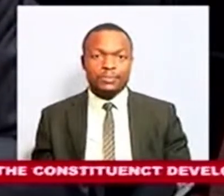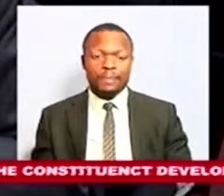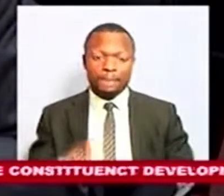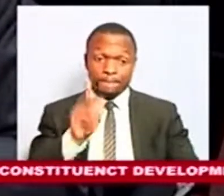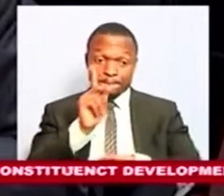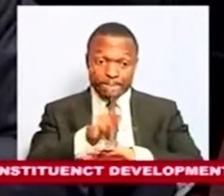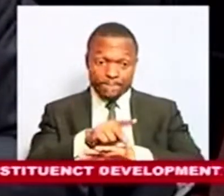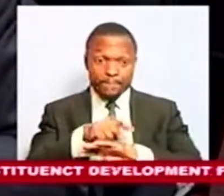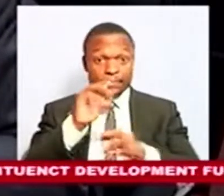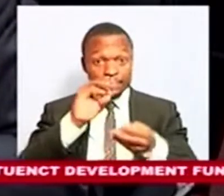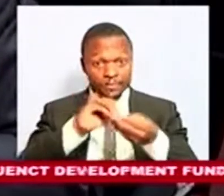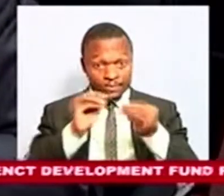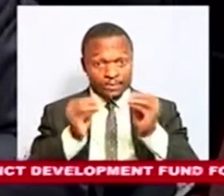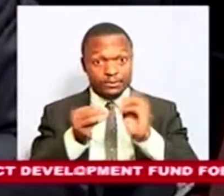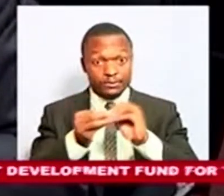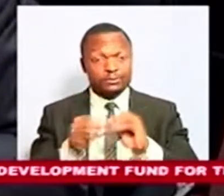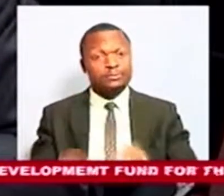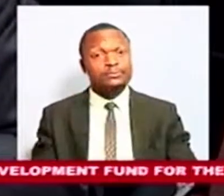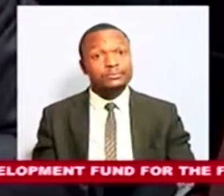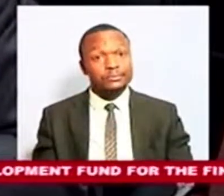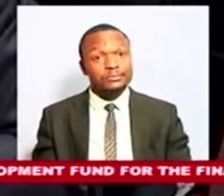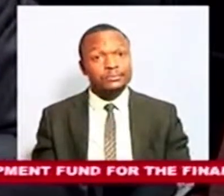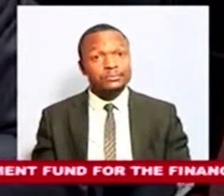project number